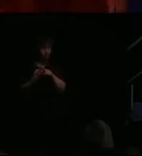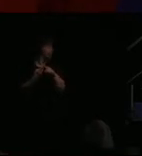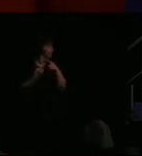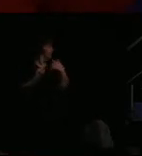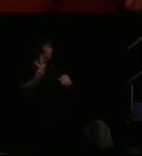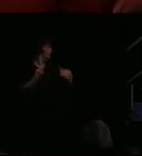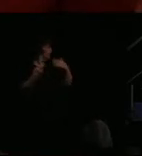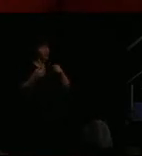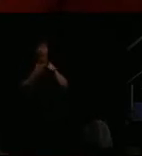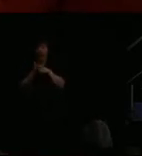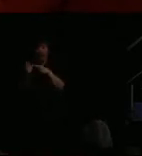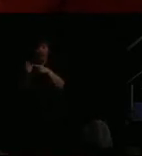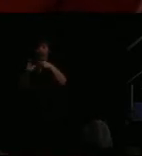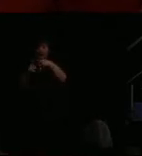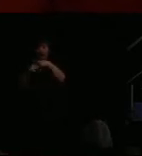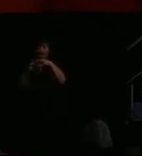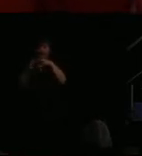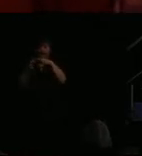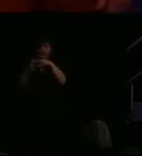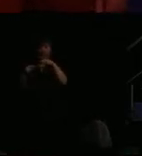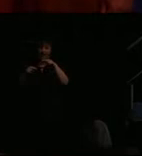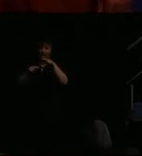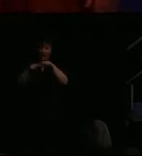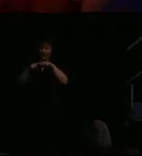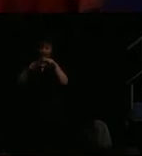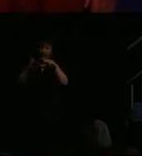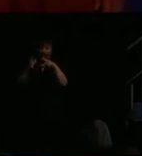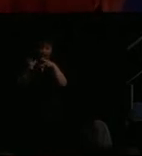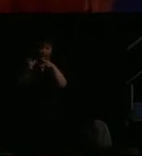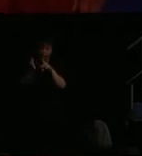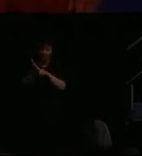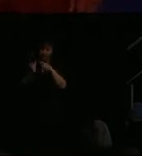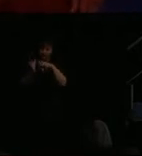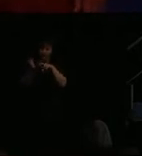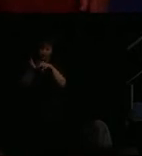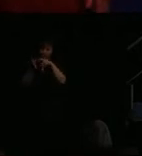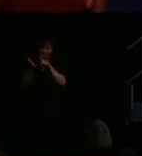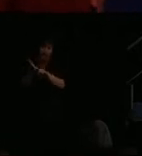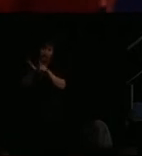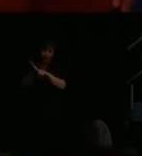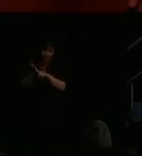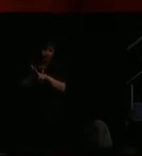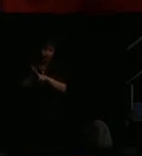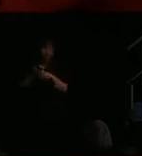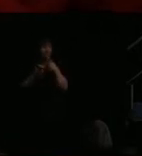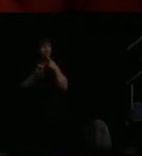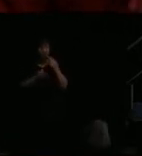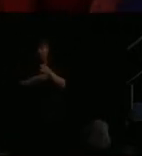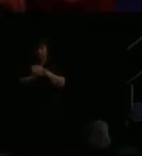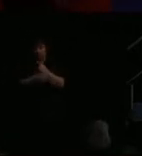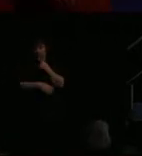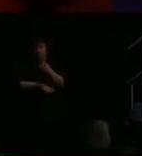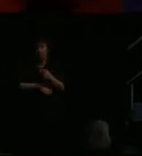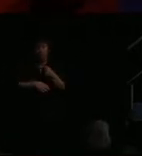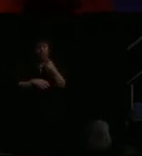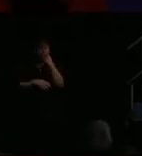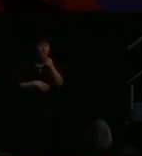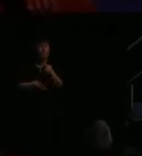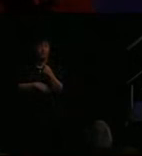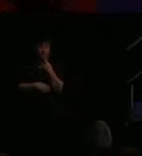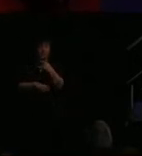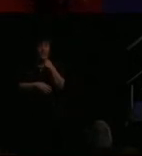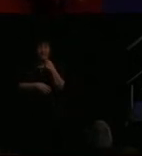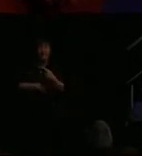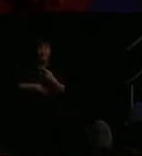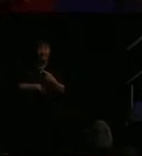formidable Jackie Flavel. And before Jackie speaks, I just want to say, I've got permission to say it, Jackie